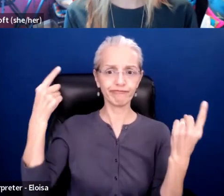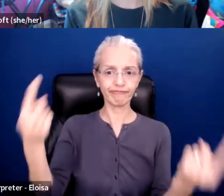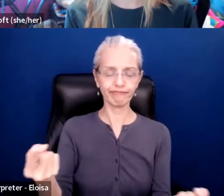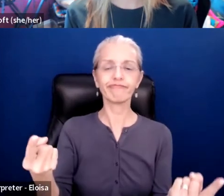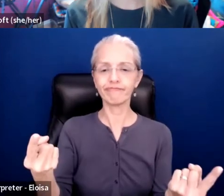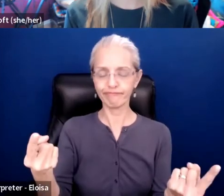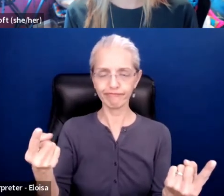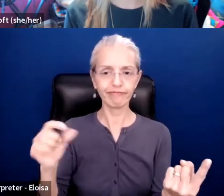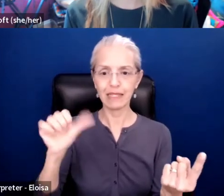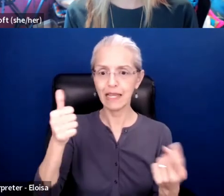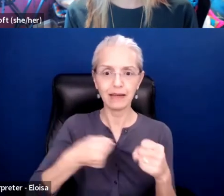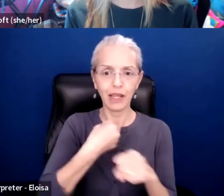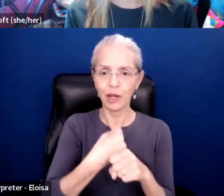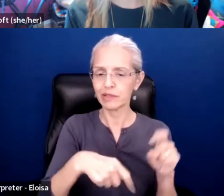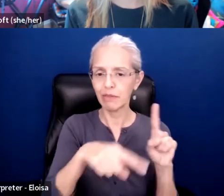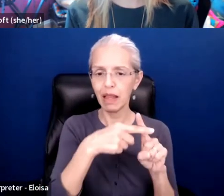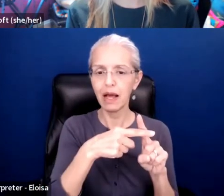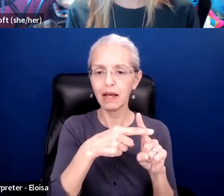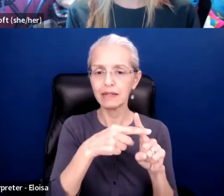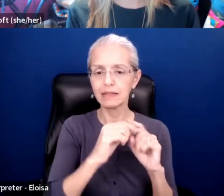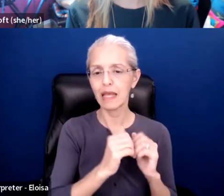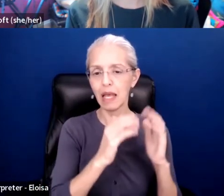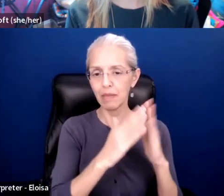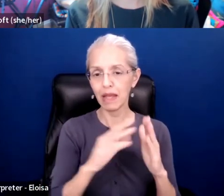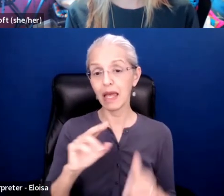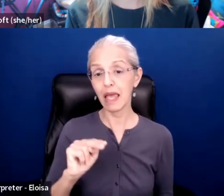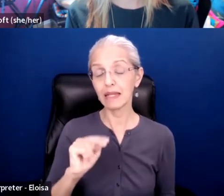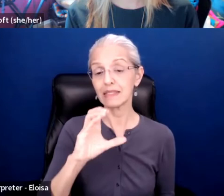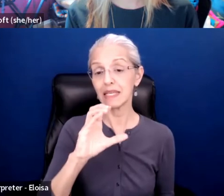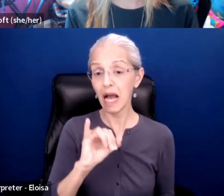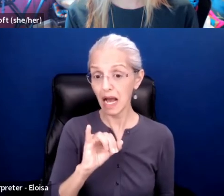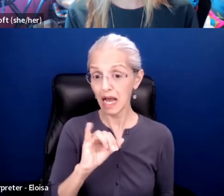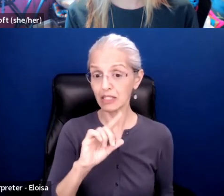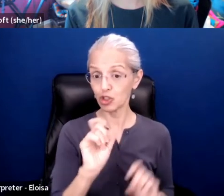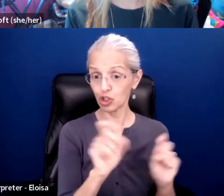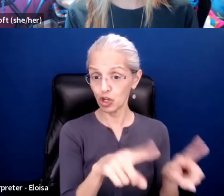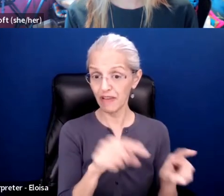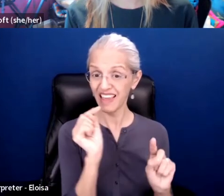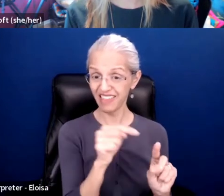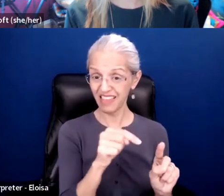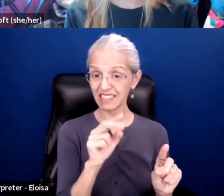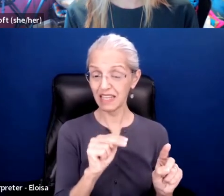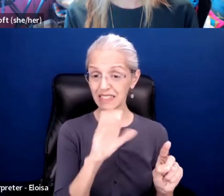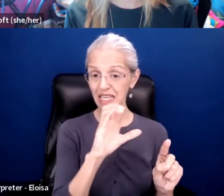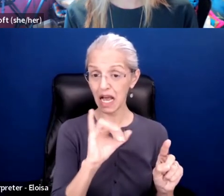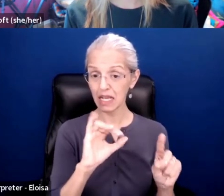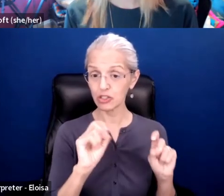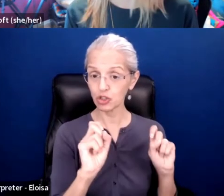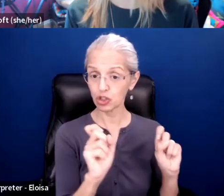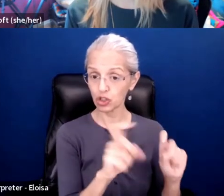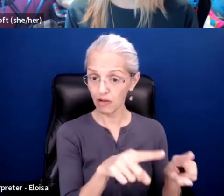over a decade long implementation of the NCI survey. So the NCI survey focuses on